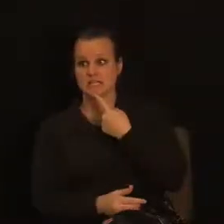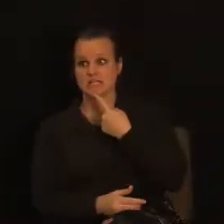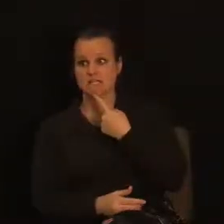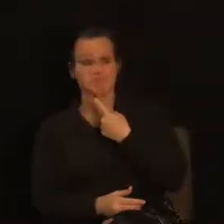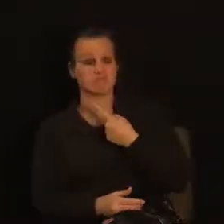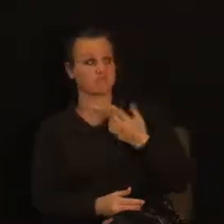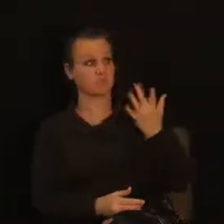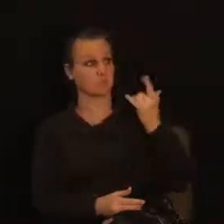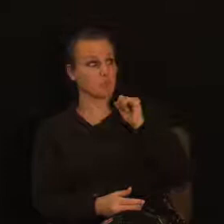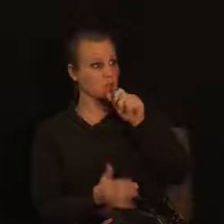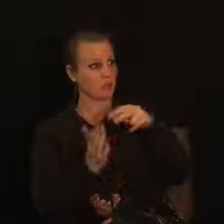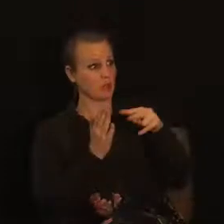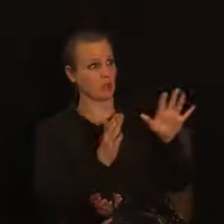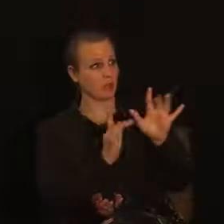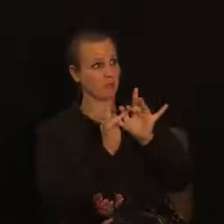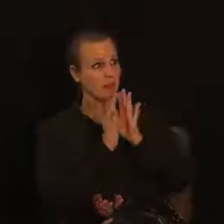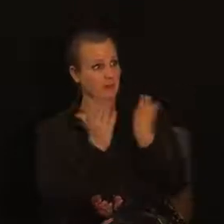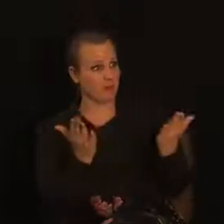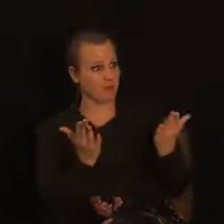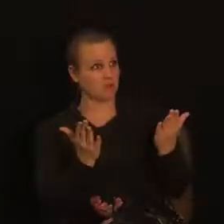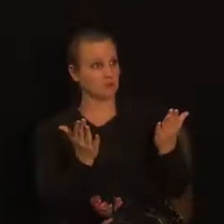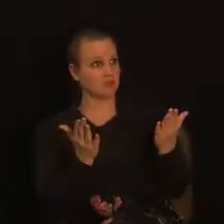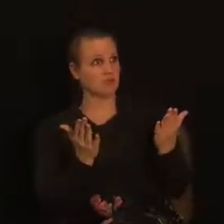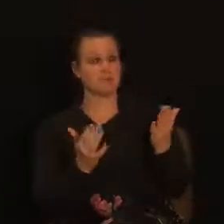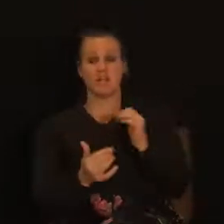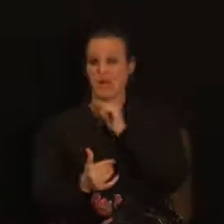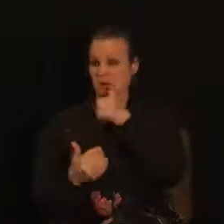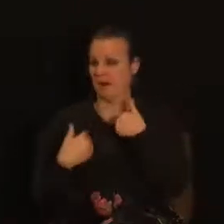get a Bible. And he keeps reading.